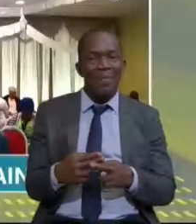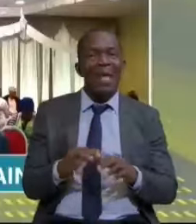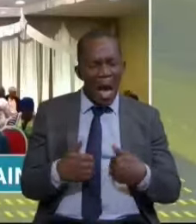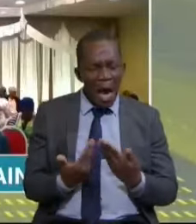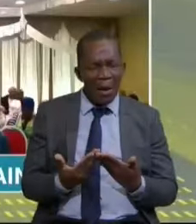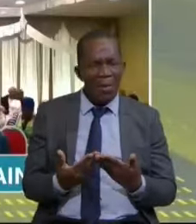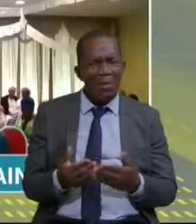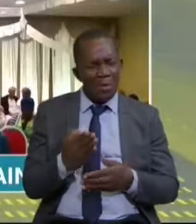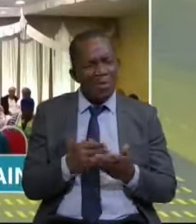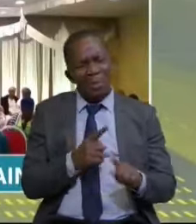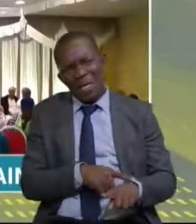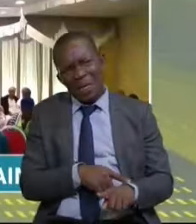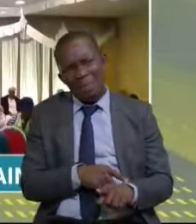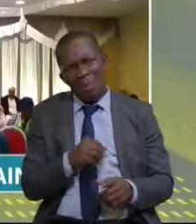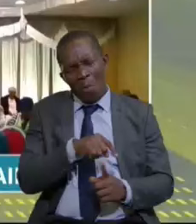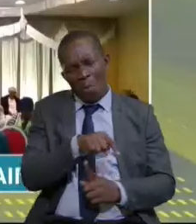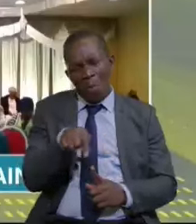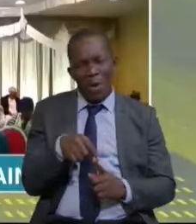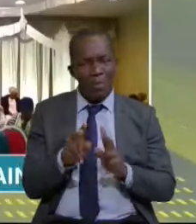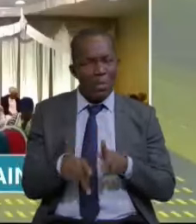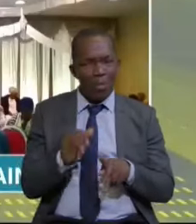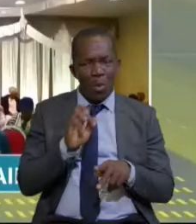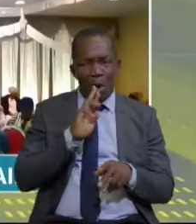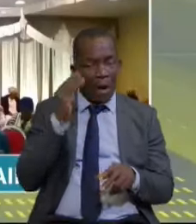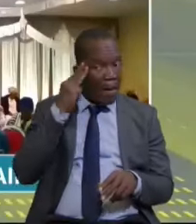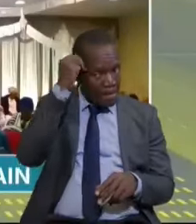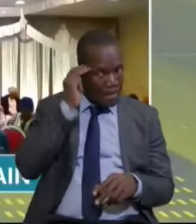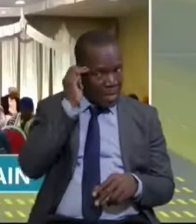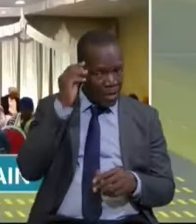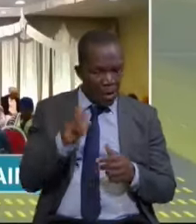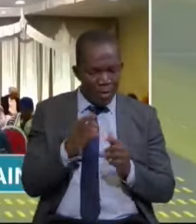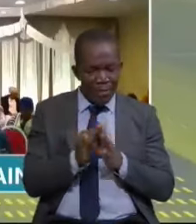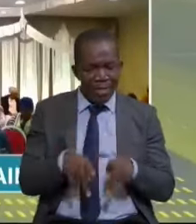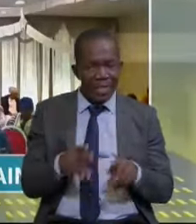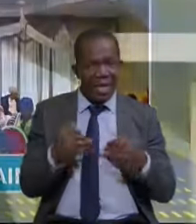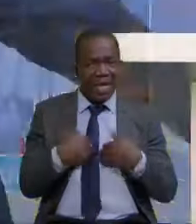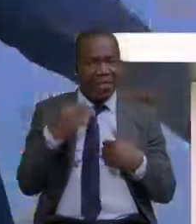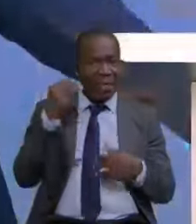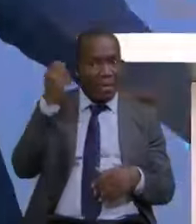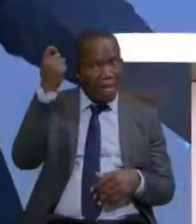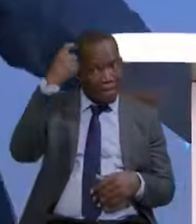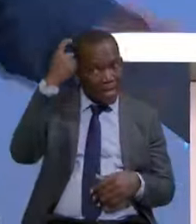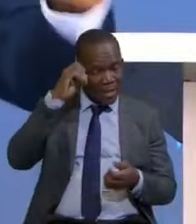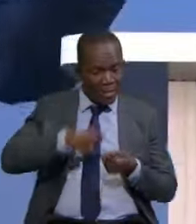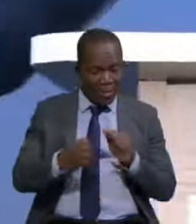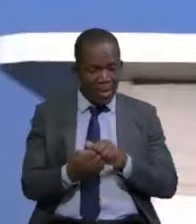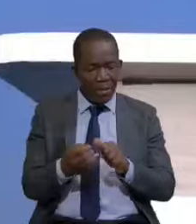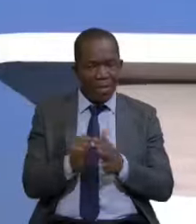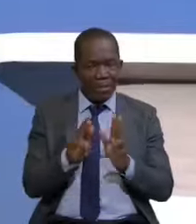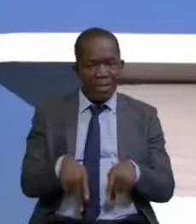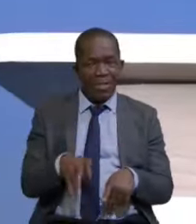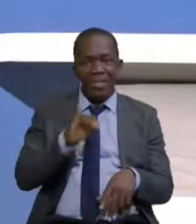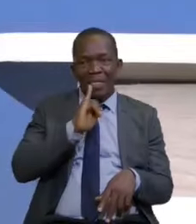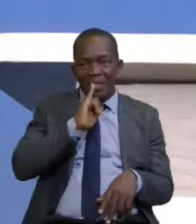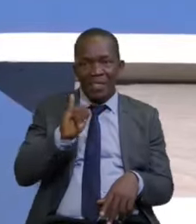when people have mental problem, when people have insanity, there is another power that is